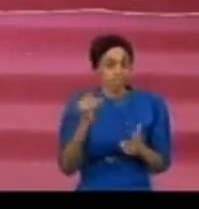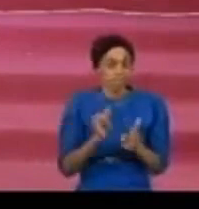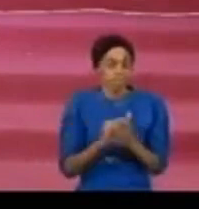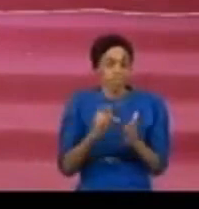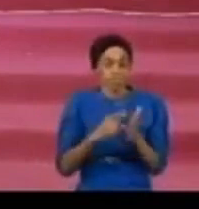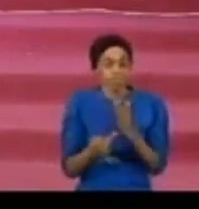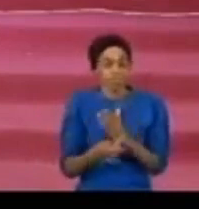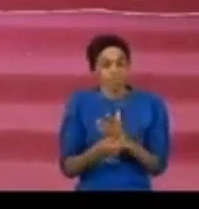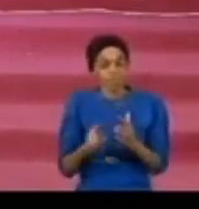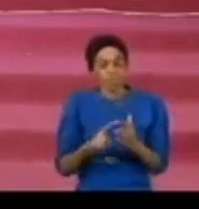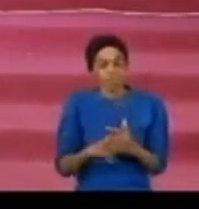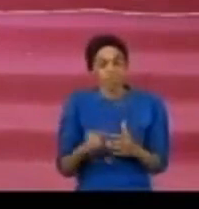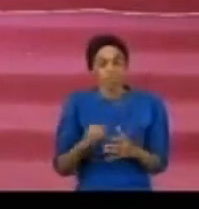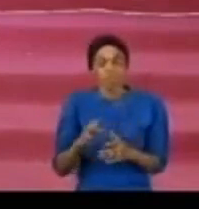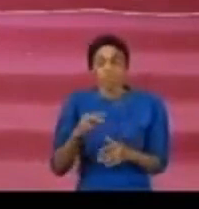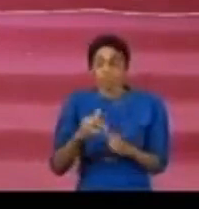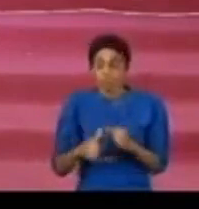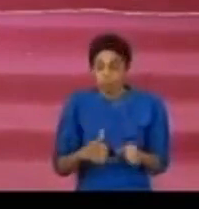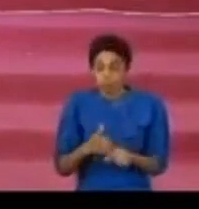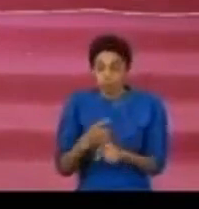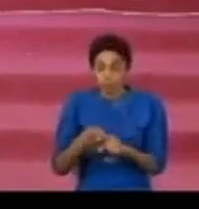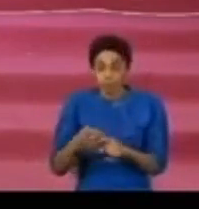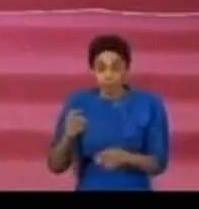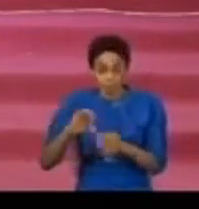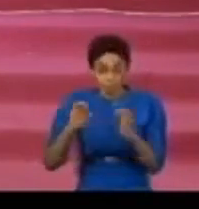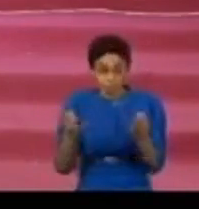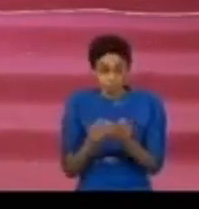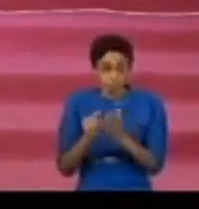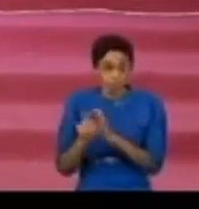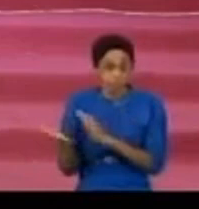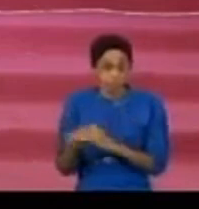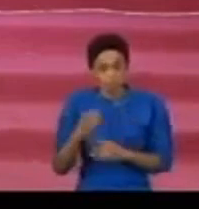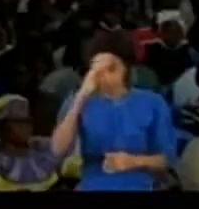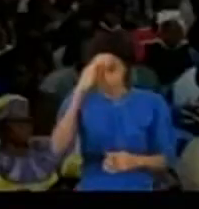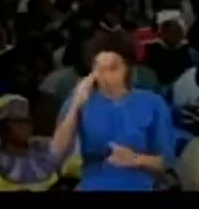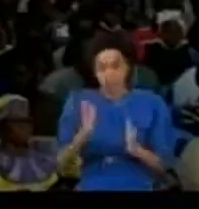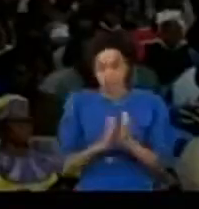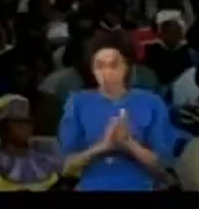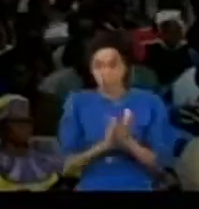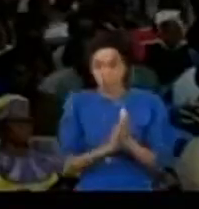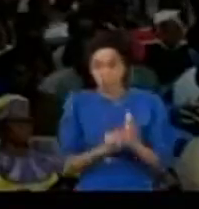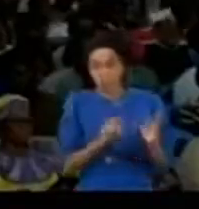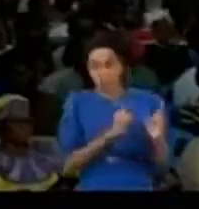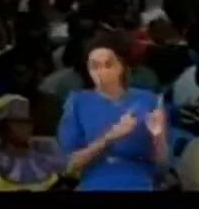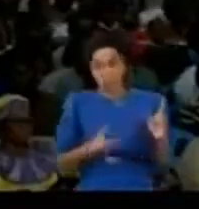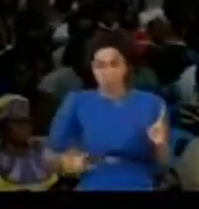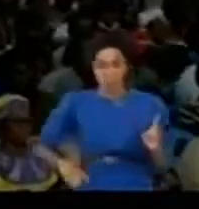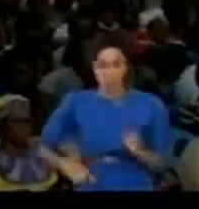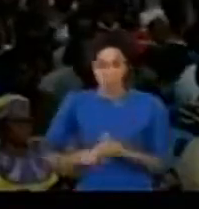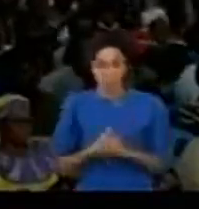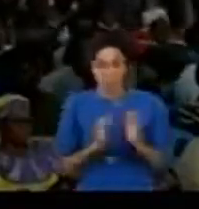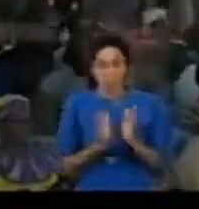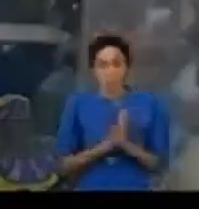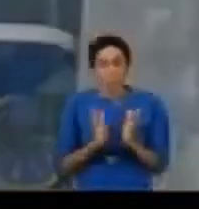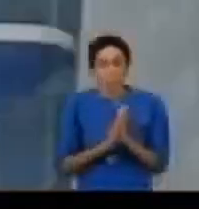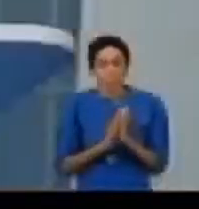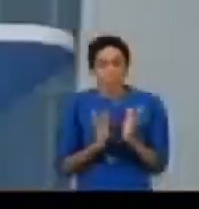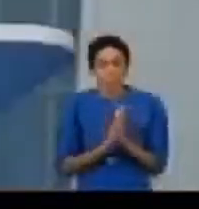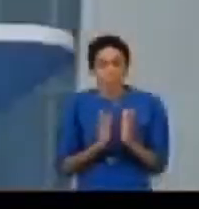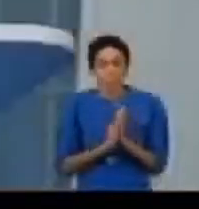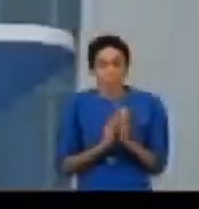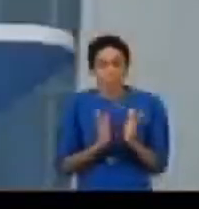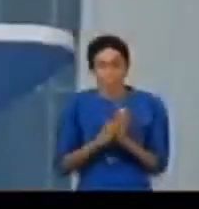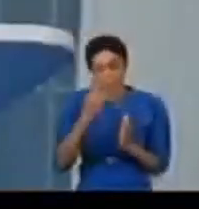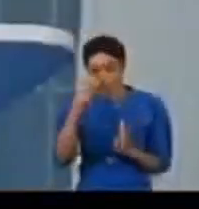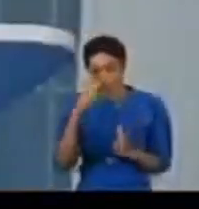from the relative that brought him. Praise the Lord. Put your hands together for Jesus.